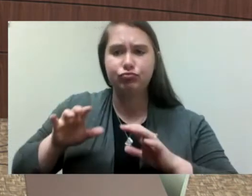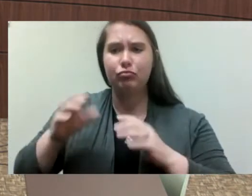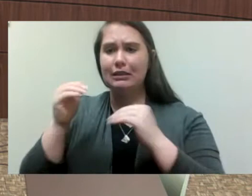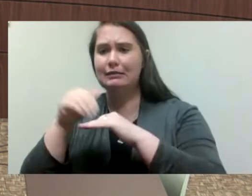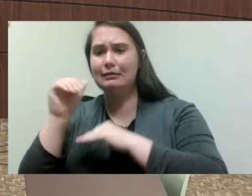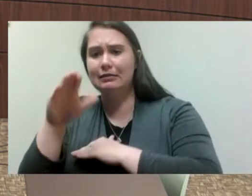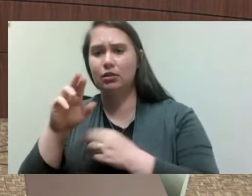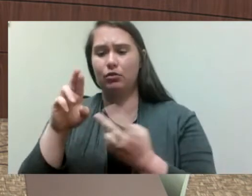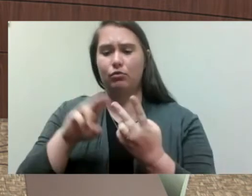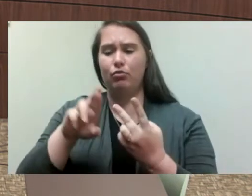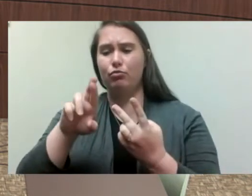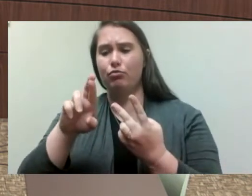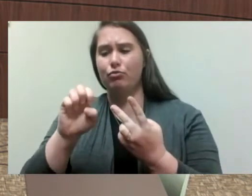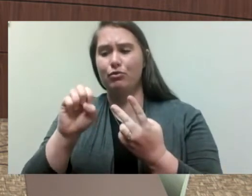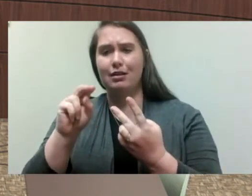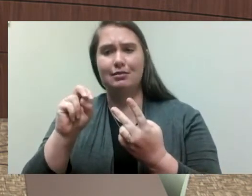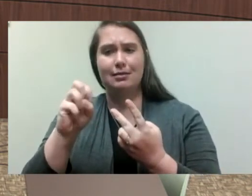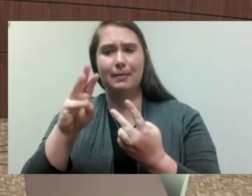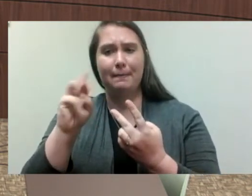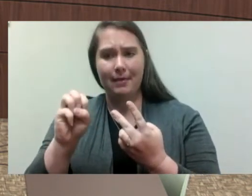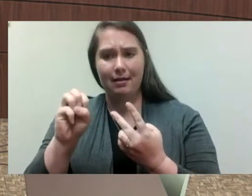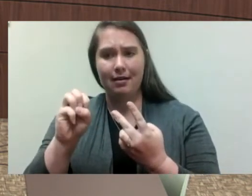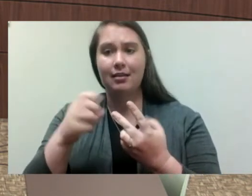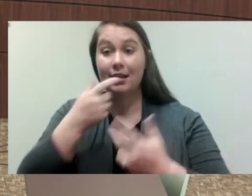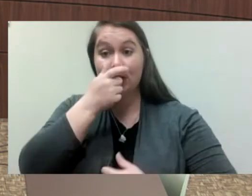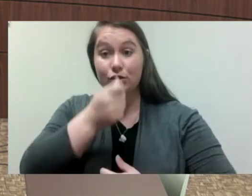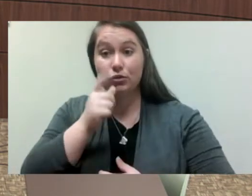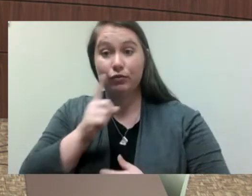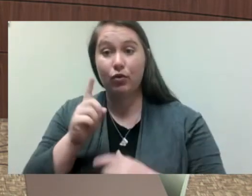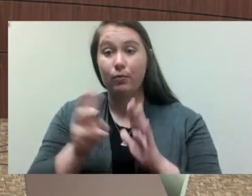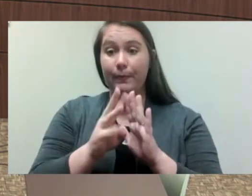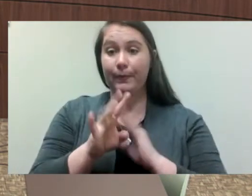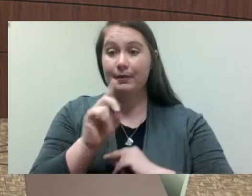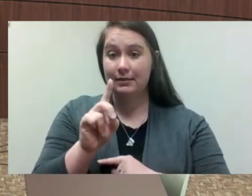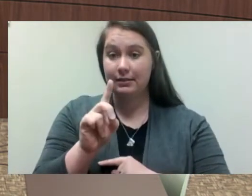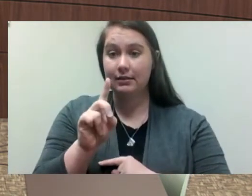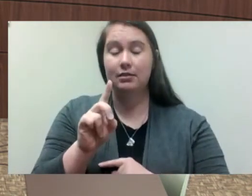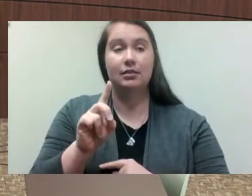does, the interest in Waco ISD is very